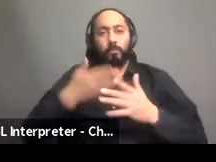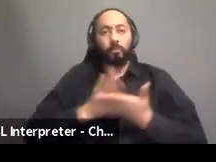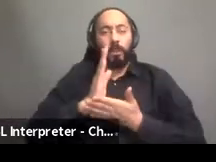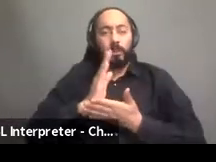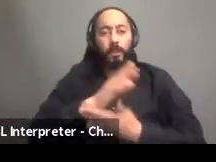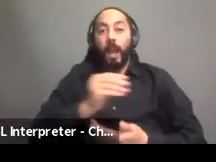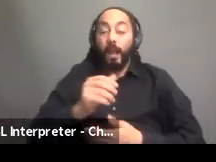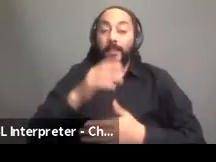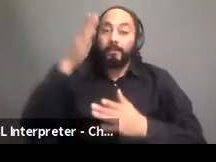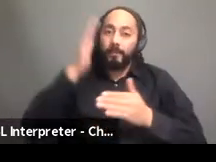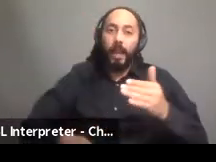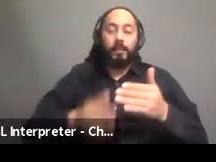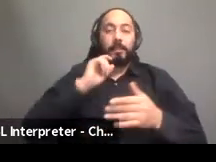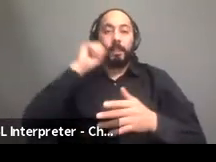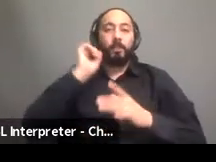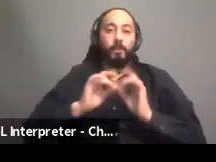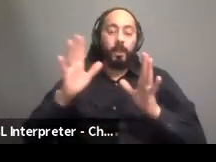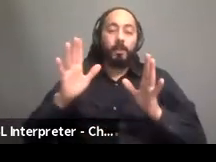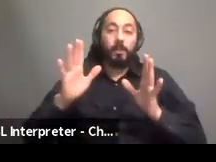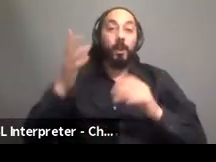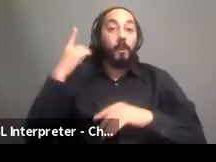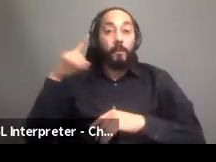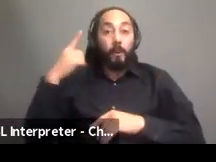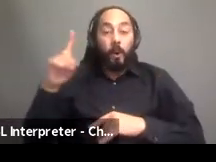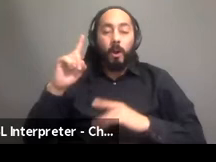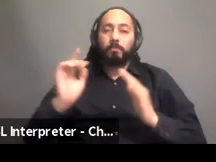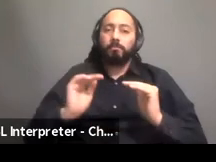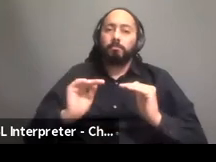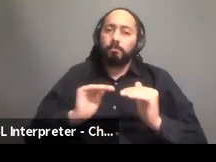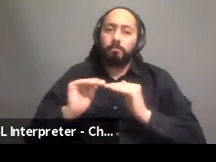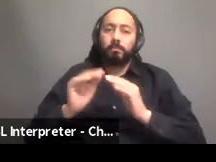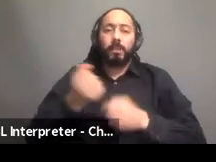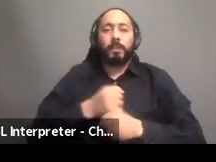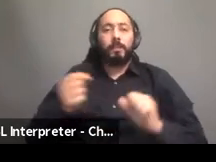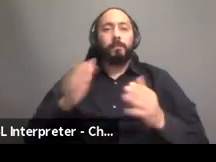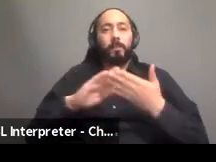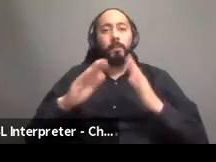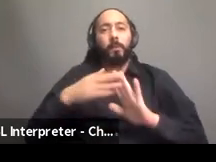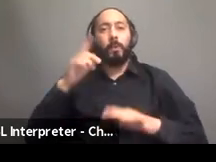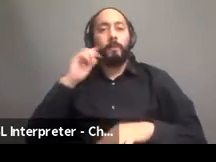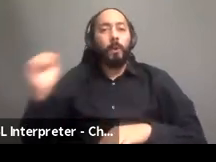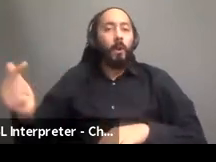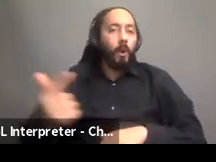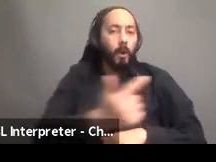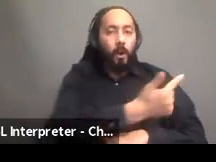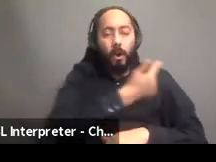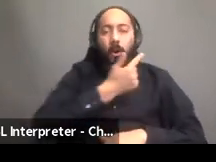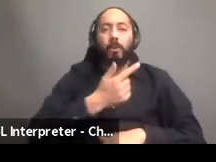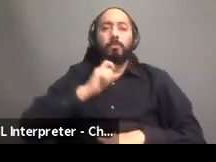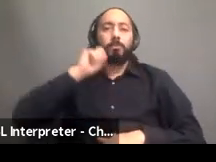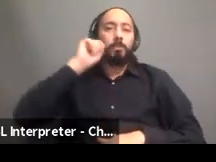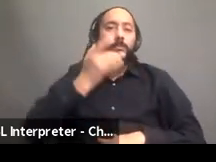sexual violence, advocacy can create equitable and safe communities for all gender identities and sexual